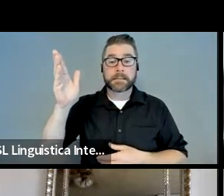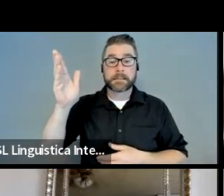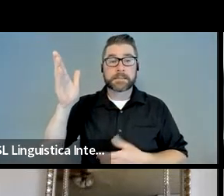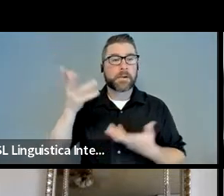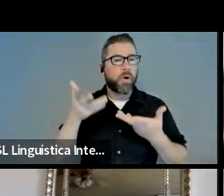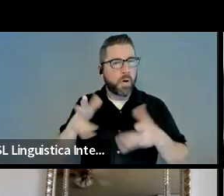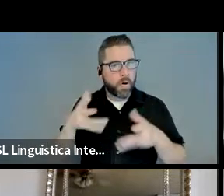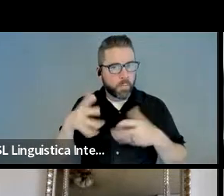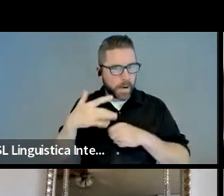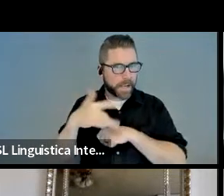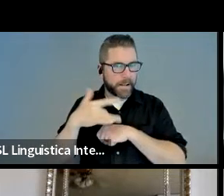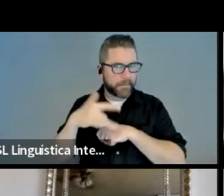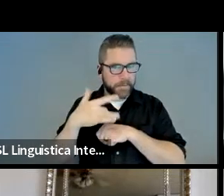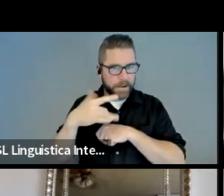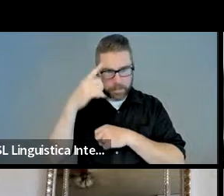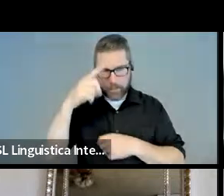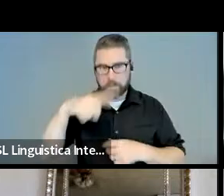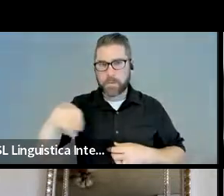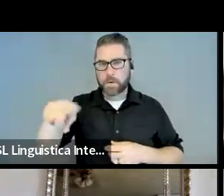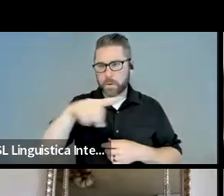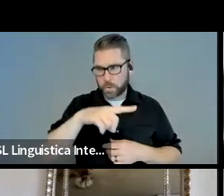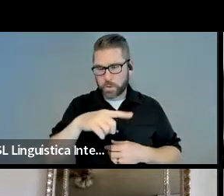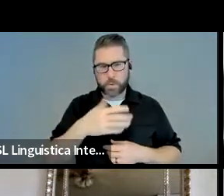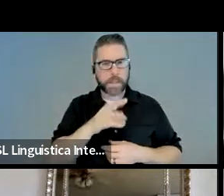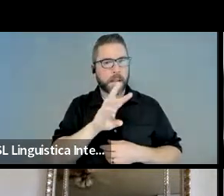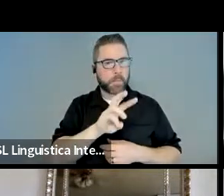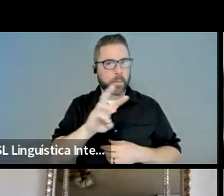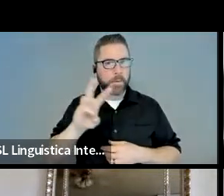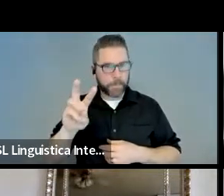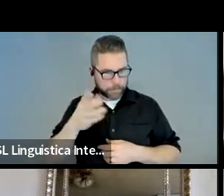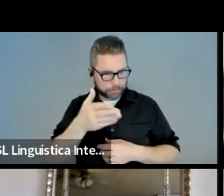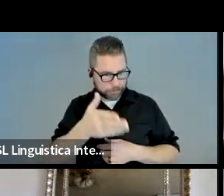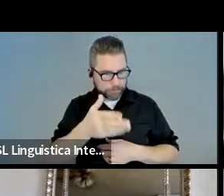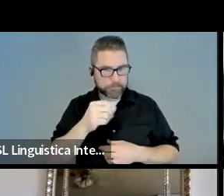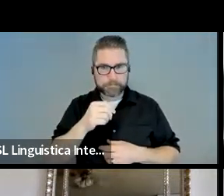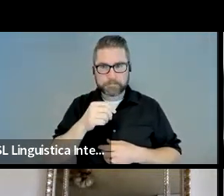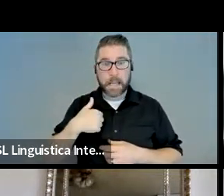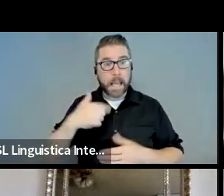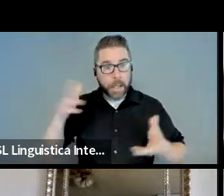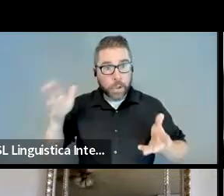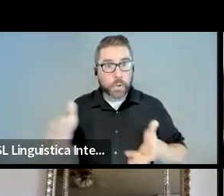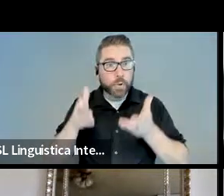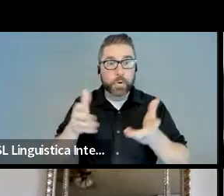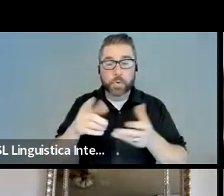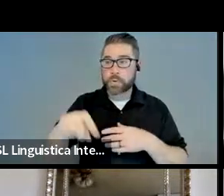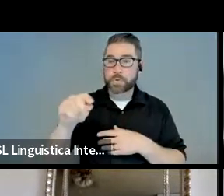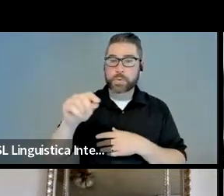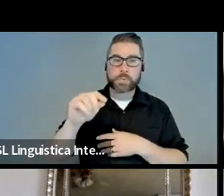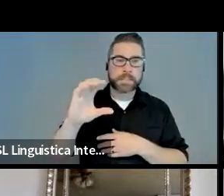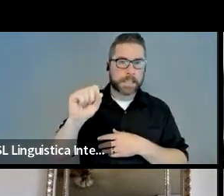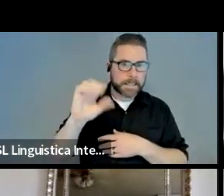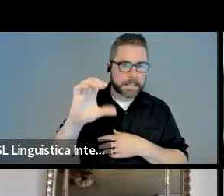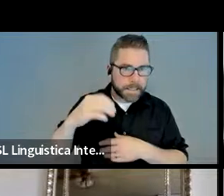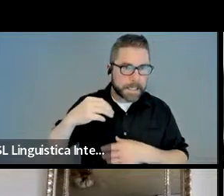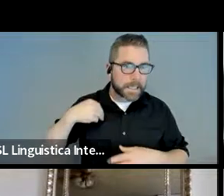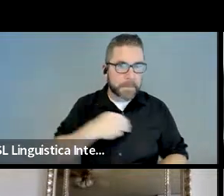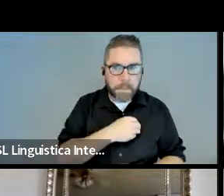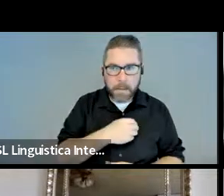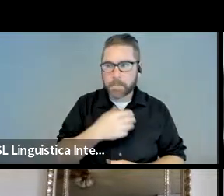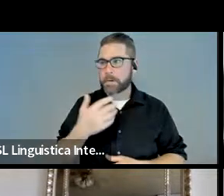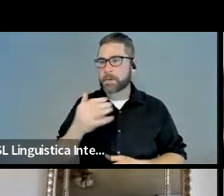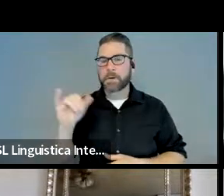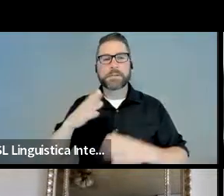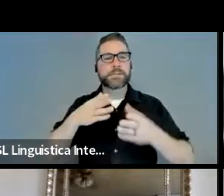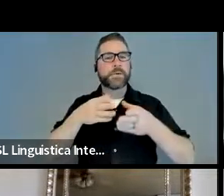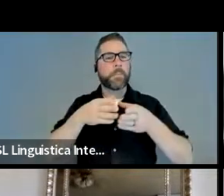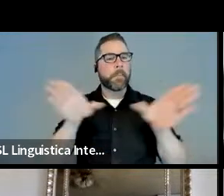you and on the website, I encourage all CSC members and the public and folks that are here today to download the presentation, take a look at